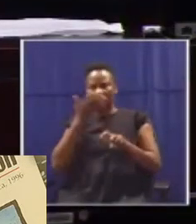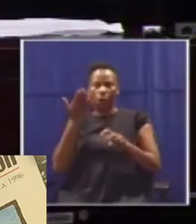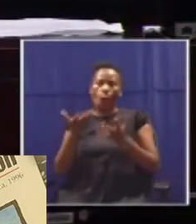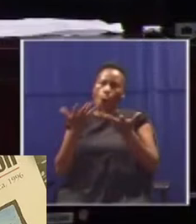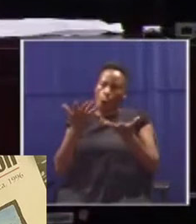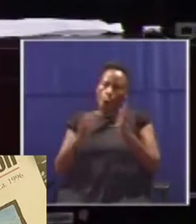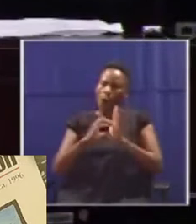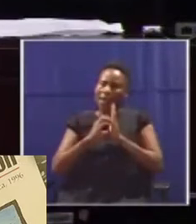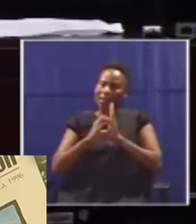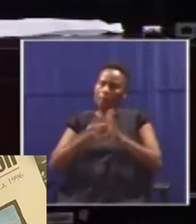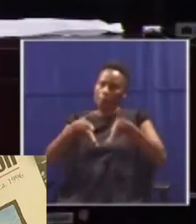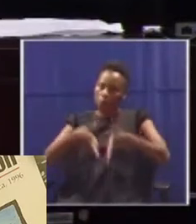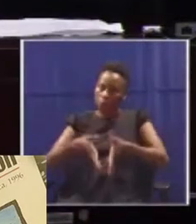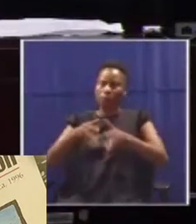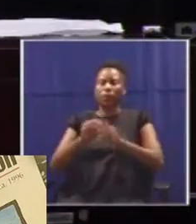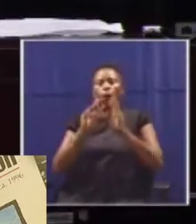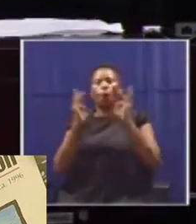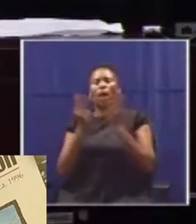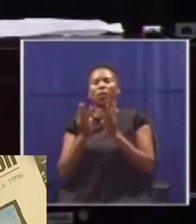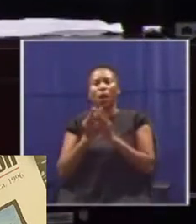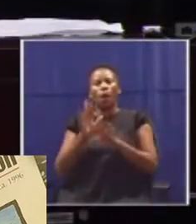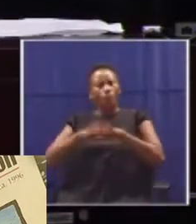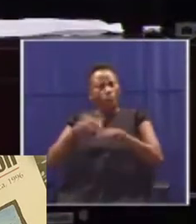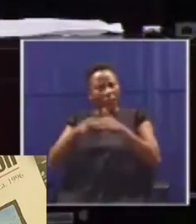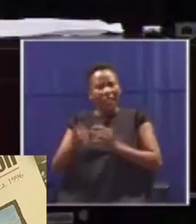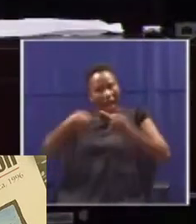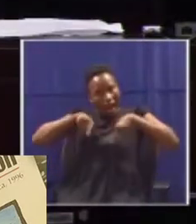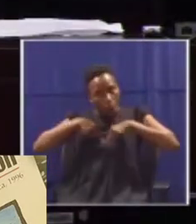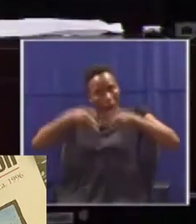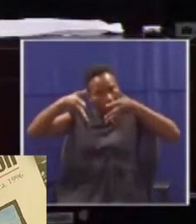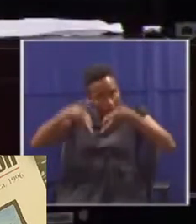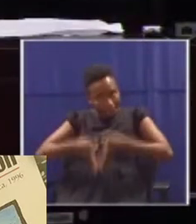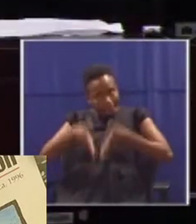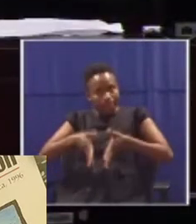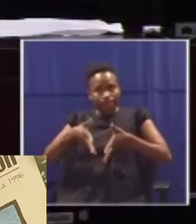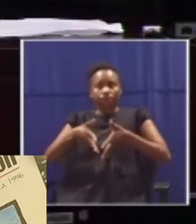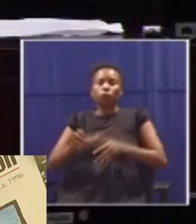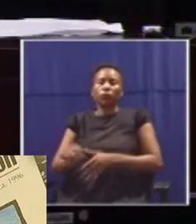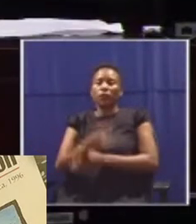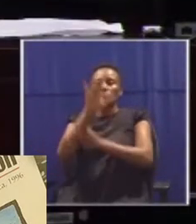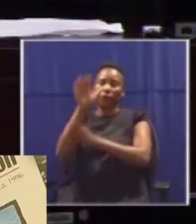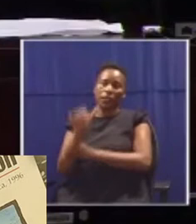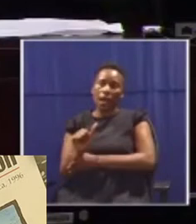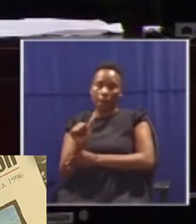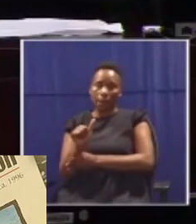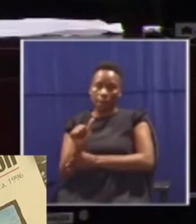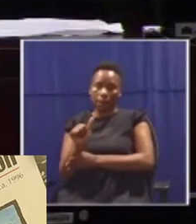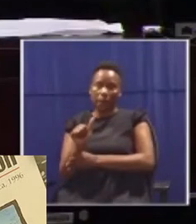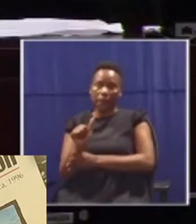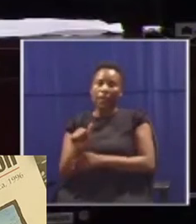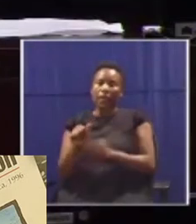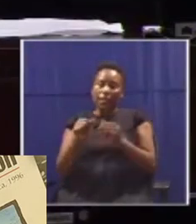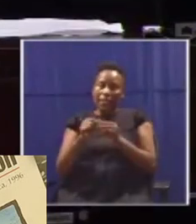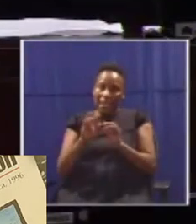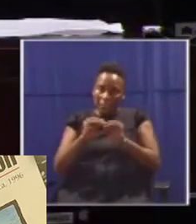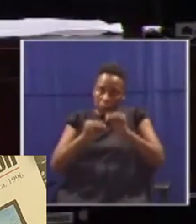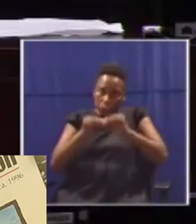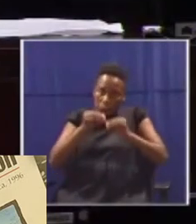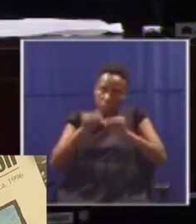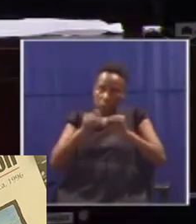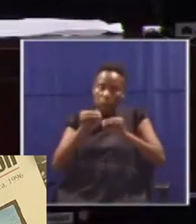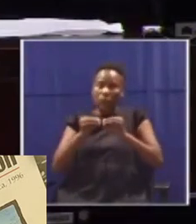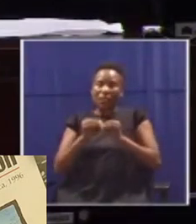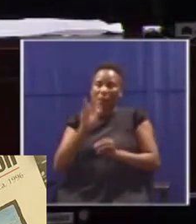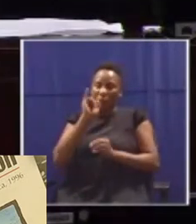world more than our very own equity action plan in South Africa in correcting the ills of